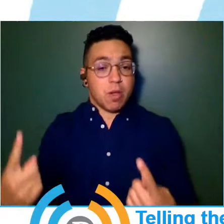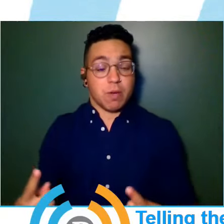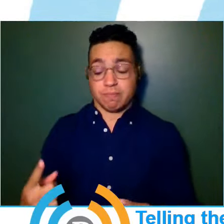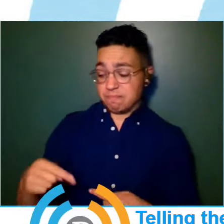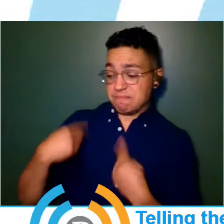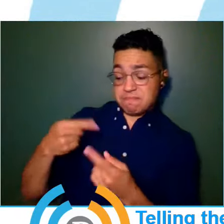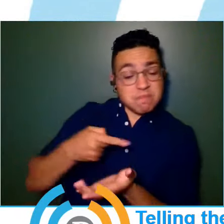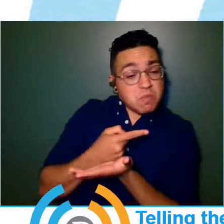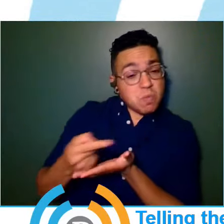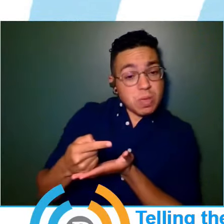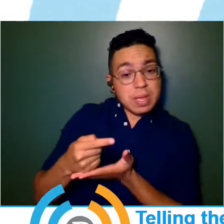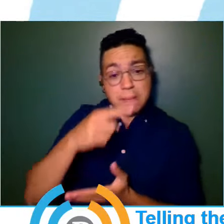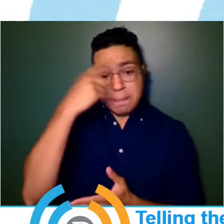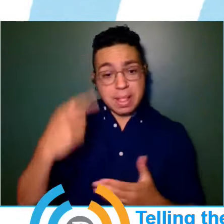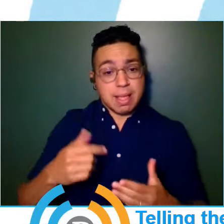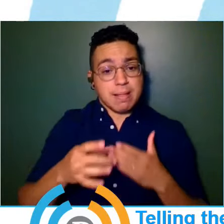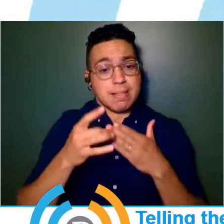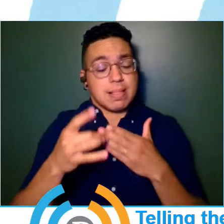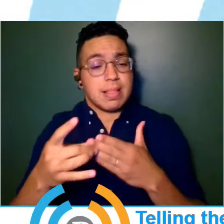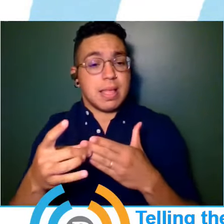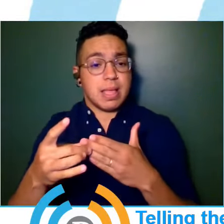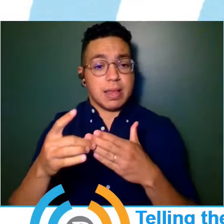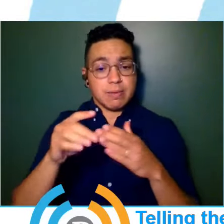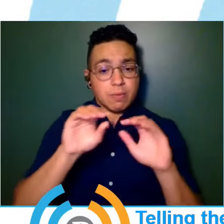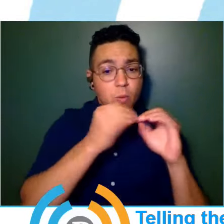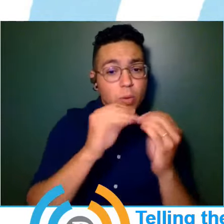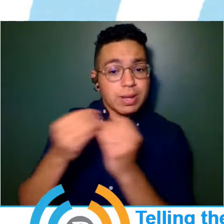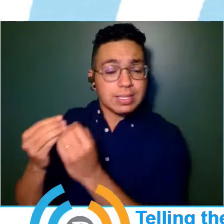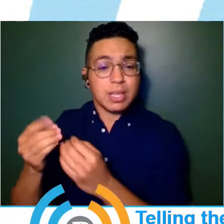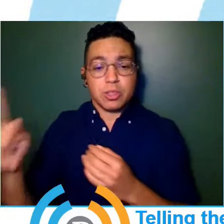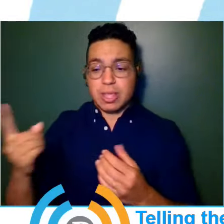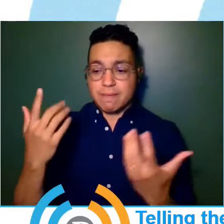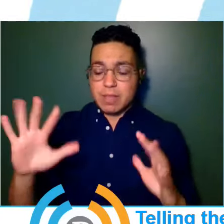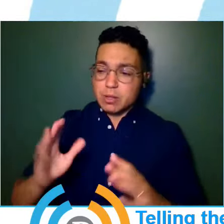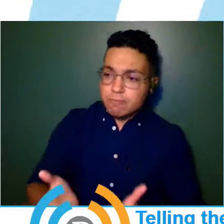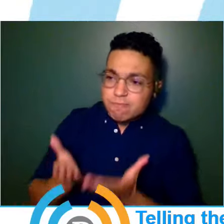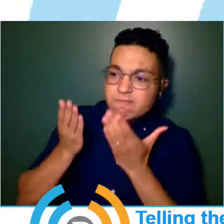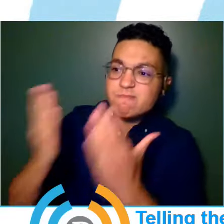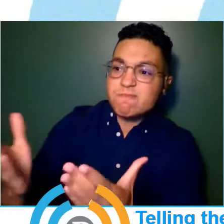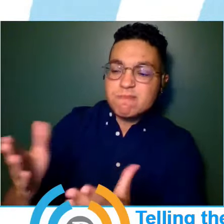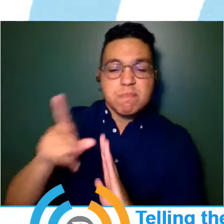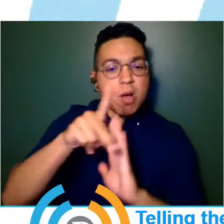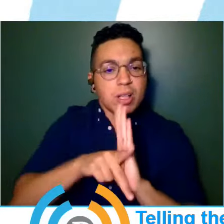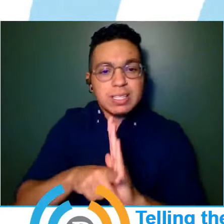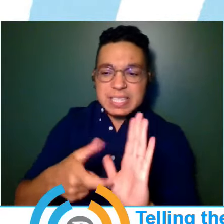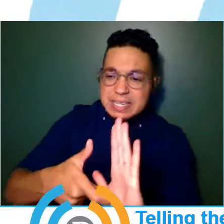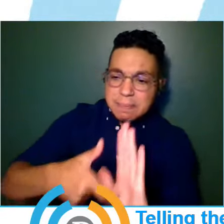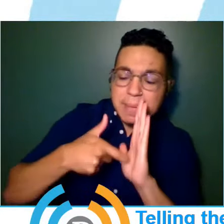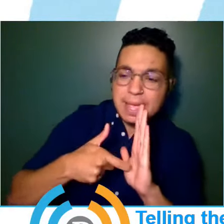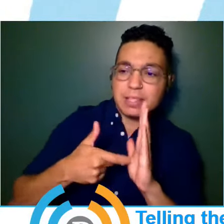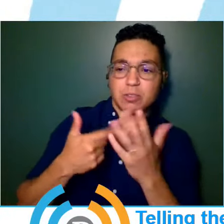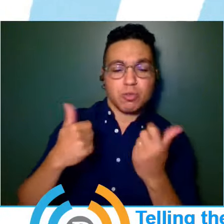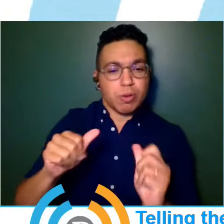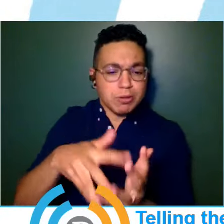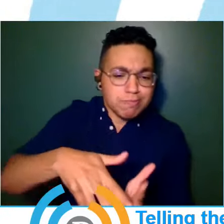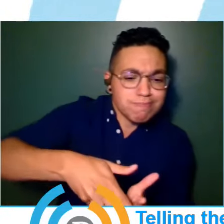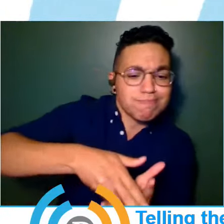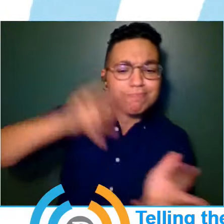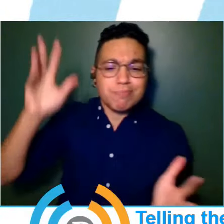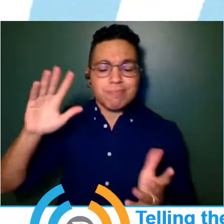and activists have unveiled a sweeping set of policy demands that are aimed at rooting out entrenched systemic